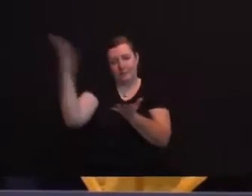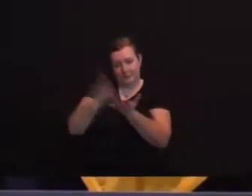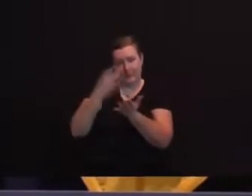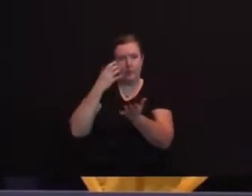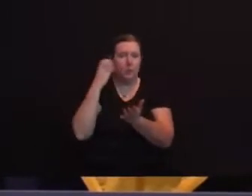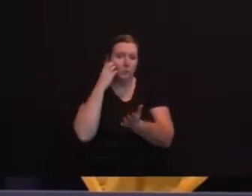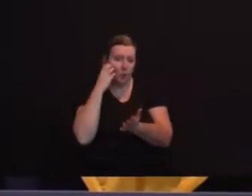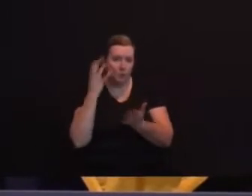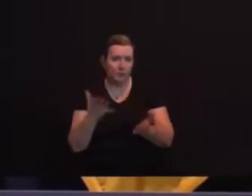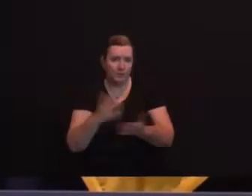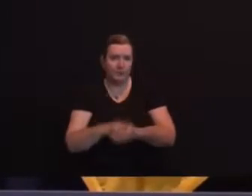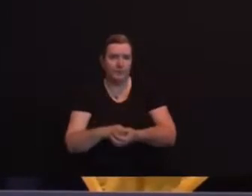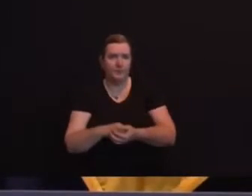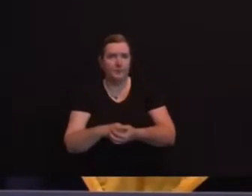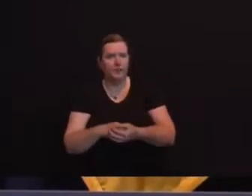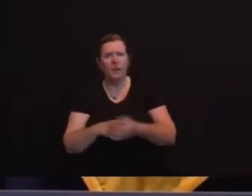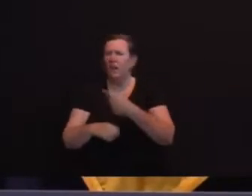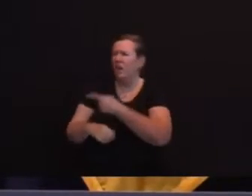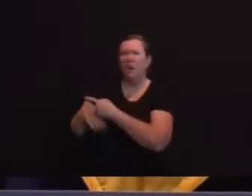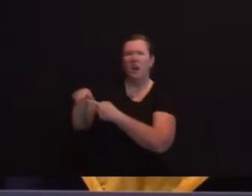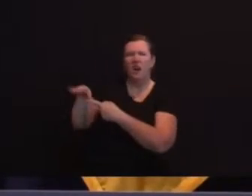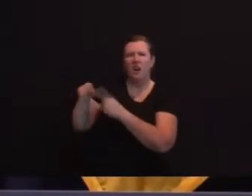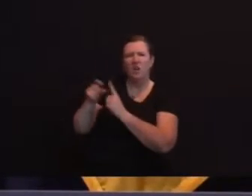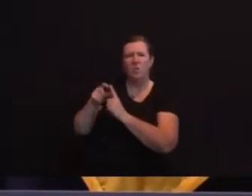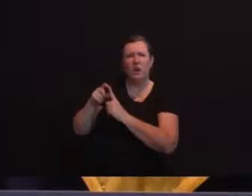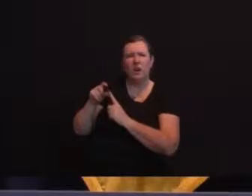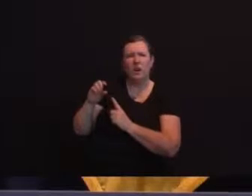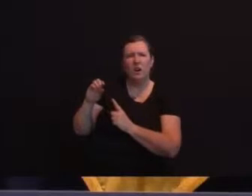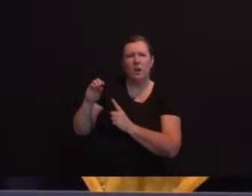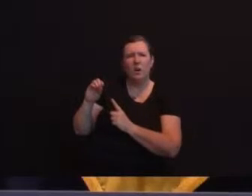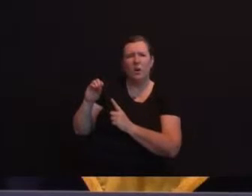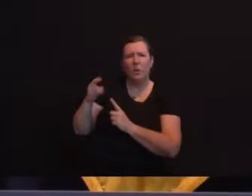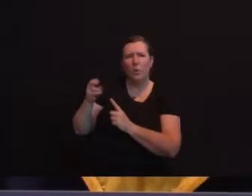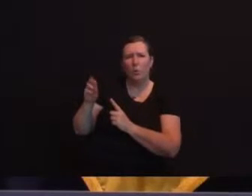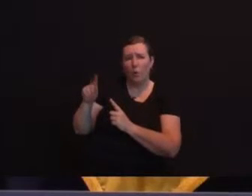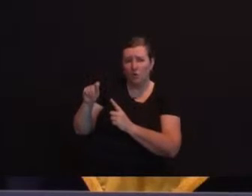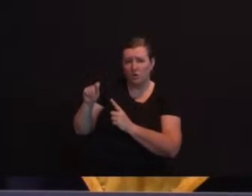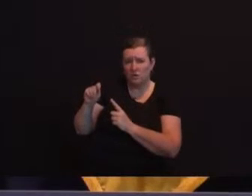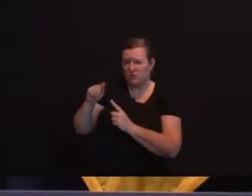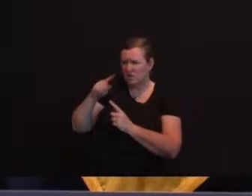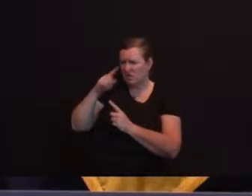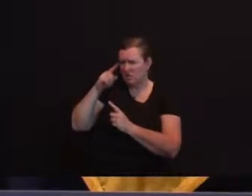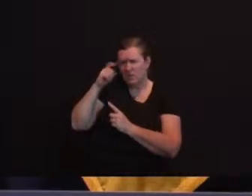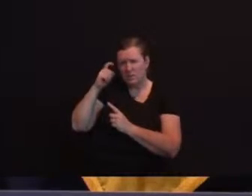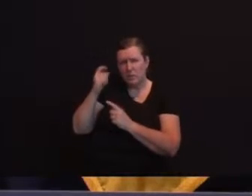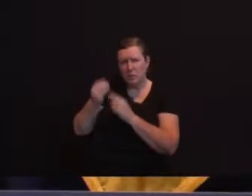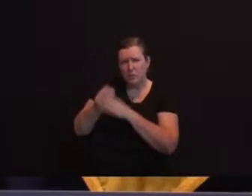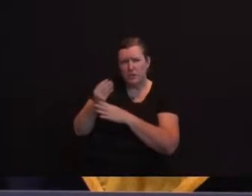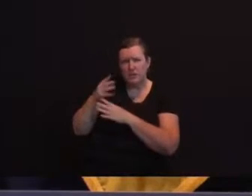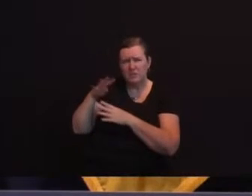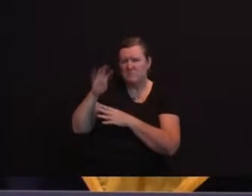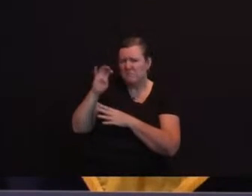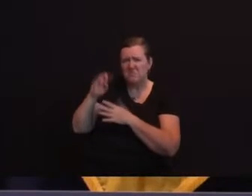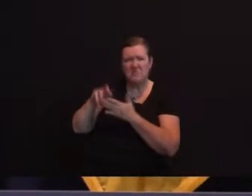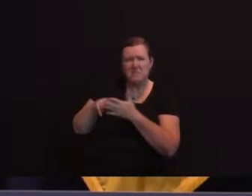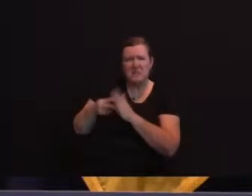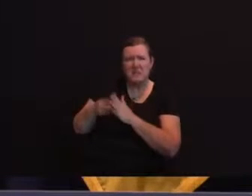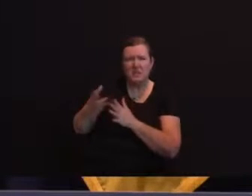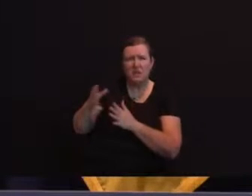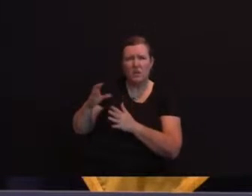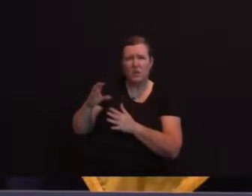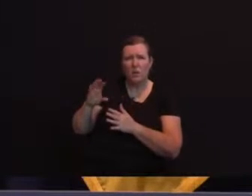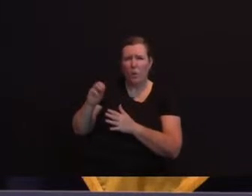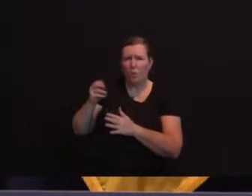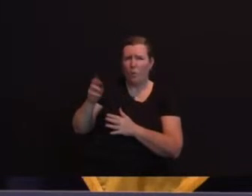used the word cohort, and there was some confusion in the spring and summer about what cohorting means. And let me